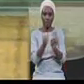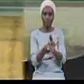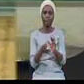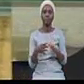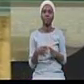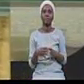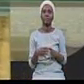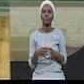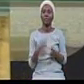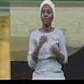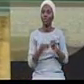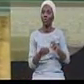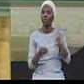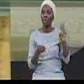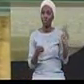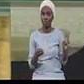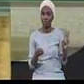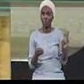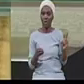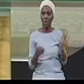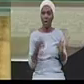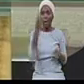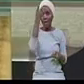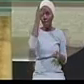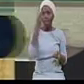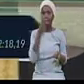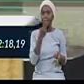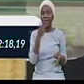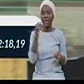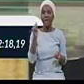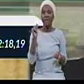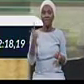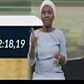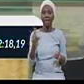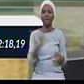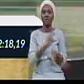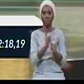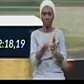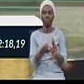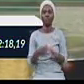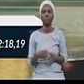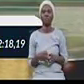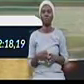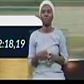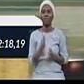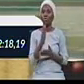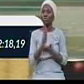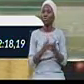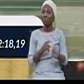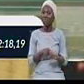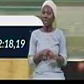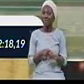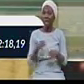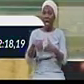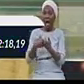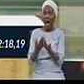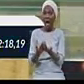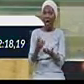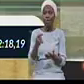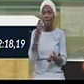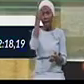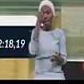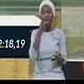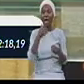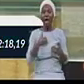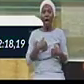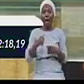parental repentance. There are times the way the parents have lived their lives, they have not shown a